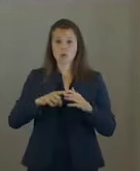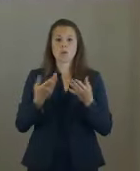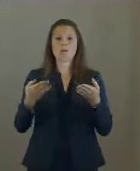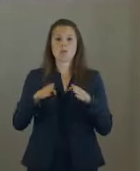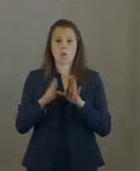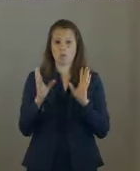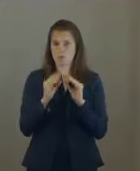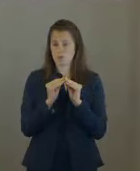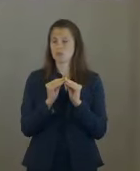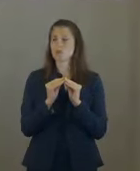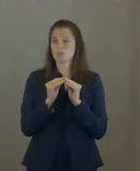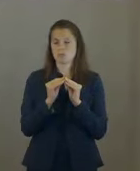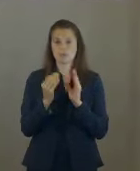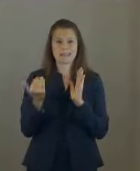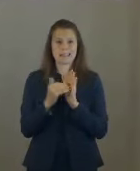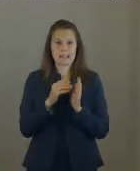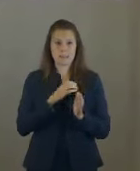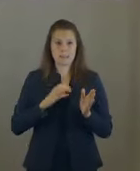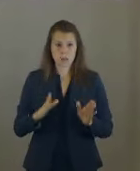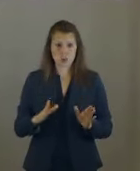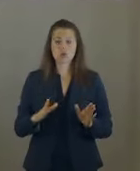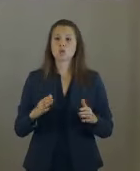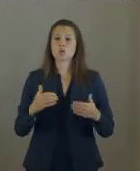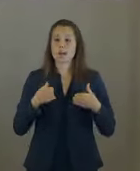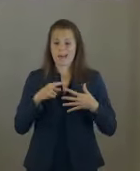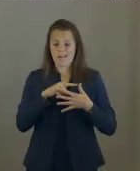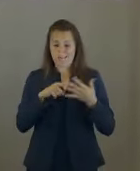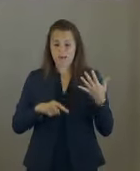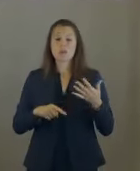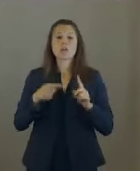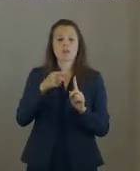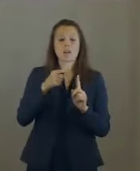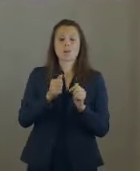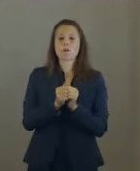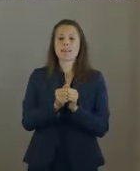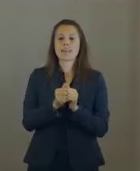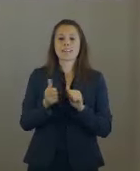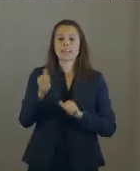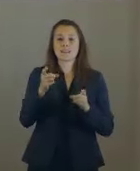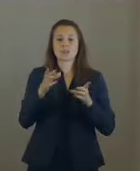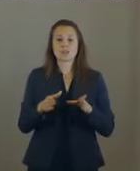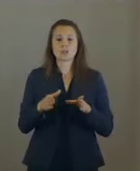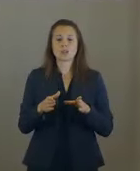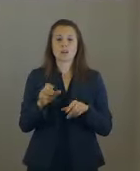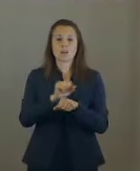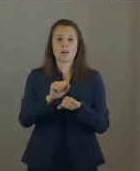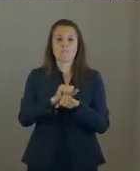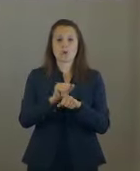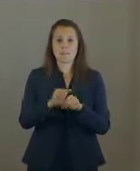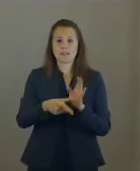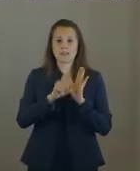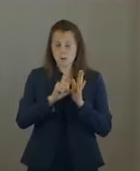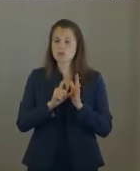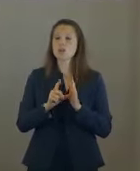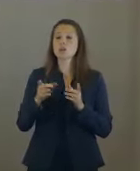closed session. Again, Commissioners, we have an item before us dealing with the Executive Director's performance evaluation. Director